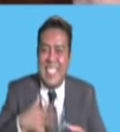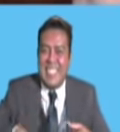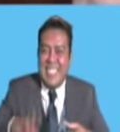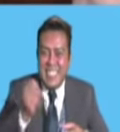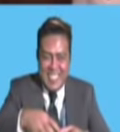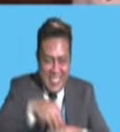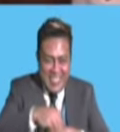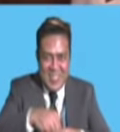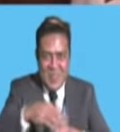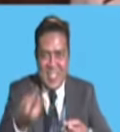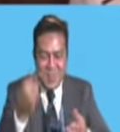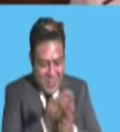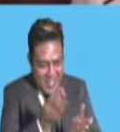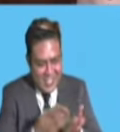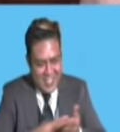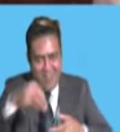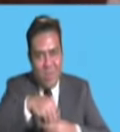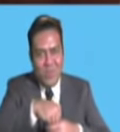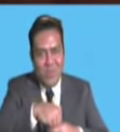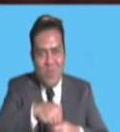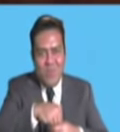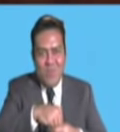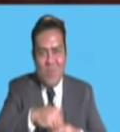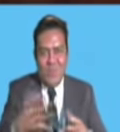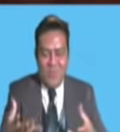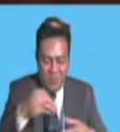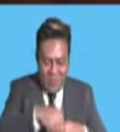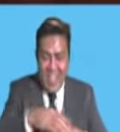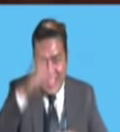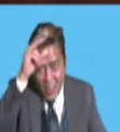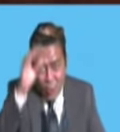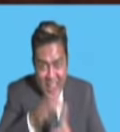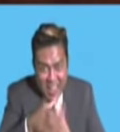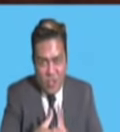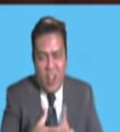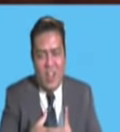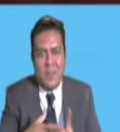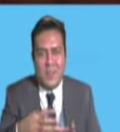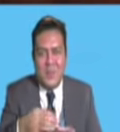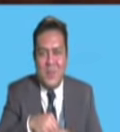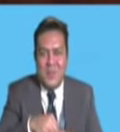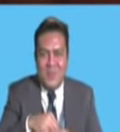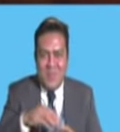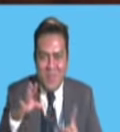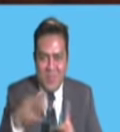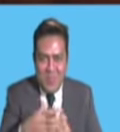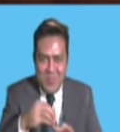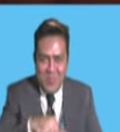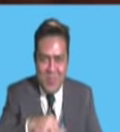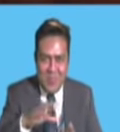budget on supporting initiatives to protect and safeguard the Tokay culture. Honourable Speaker, sir, I wish to acknowledge